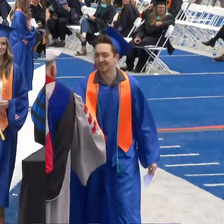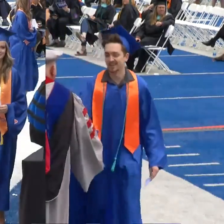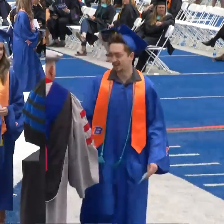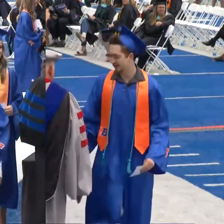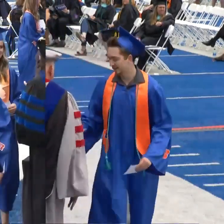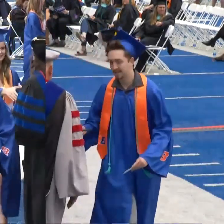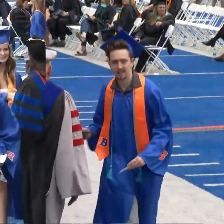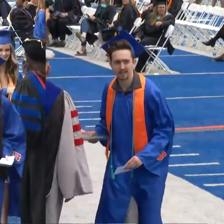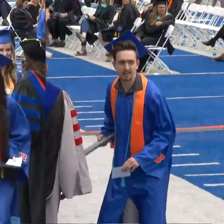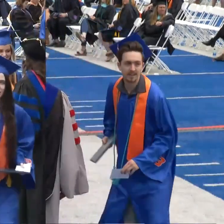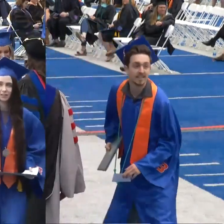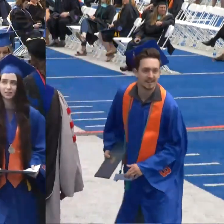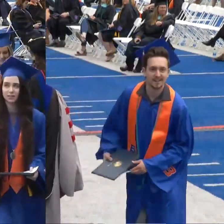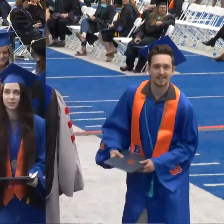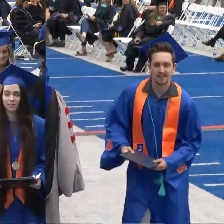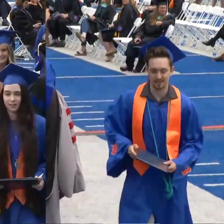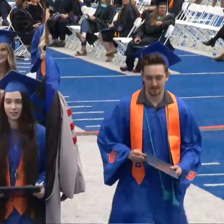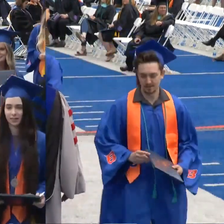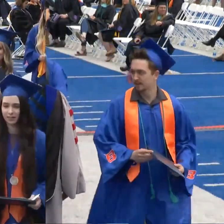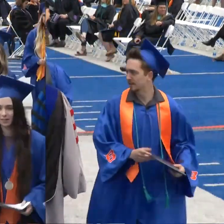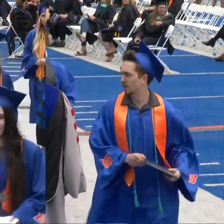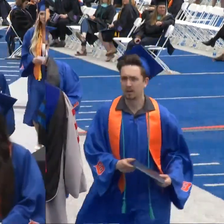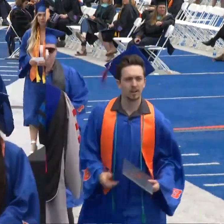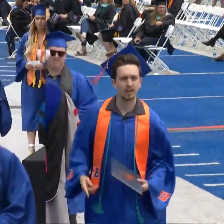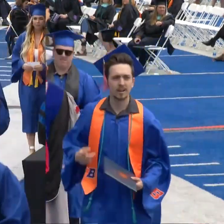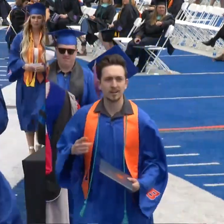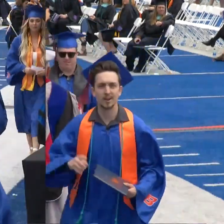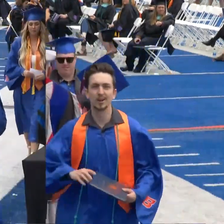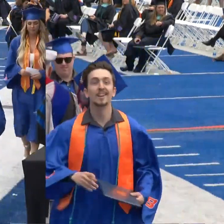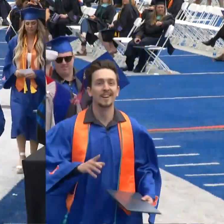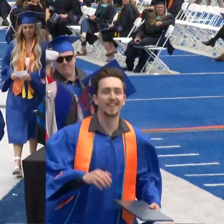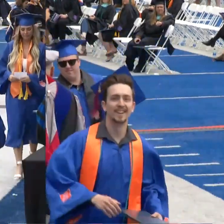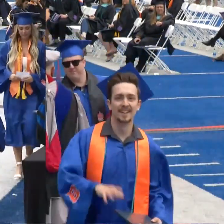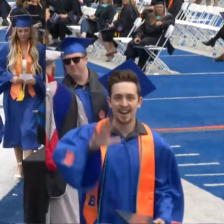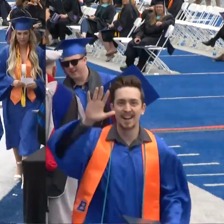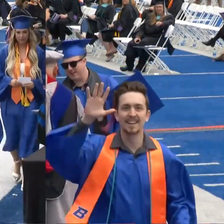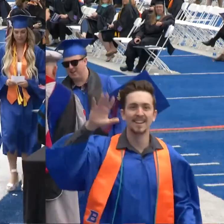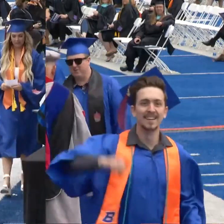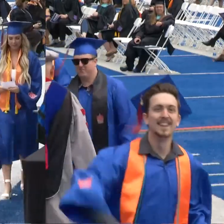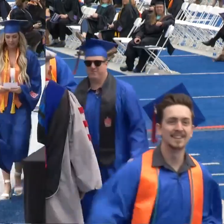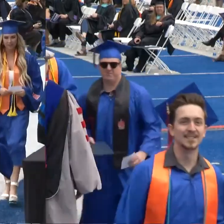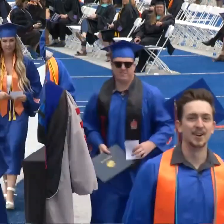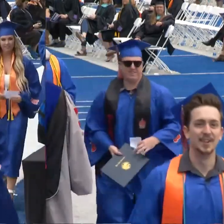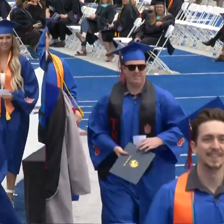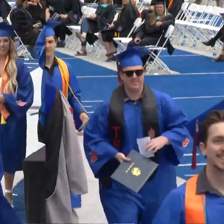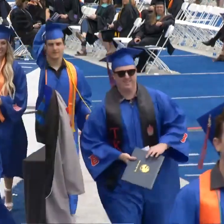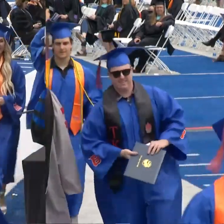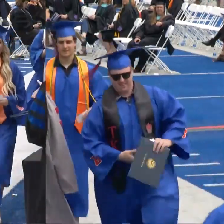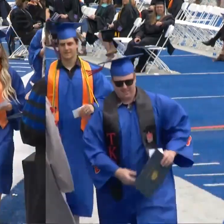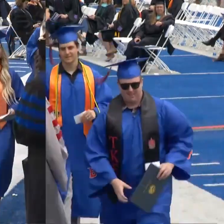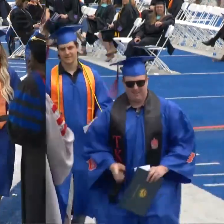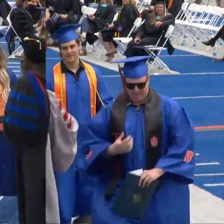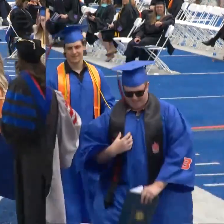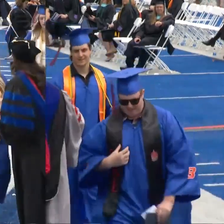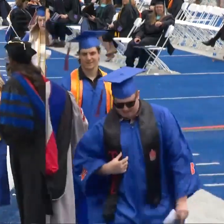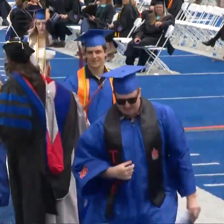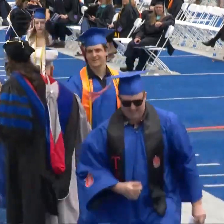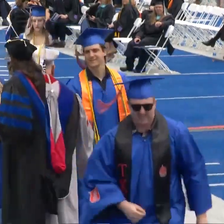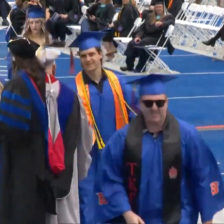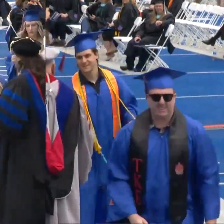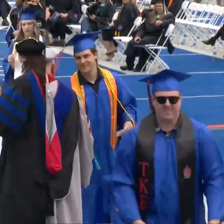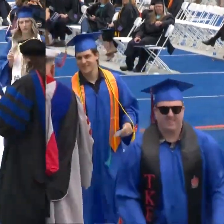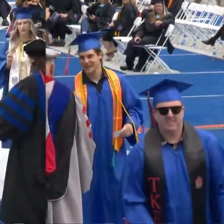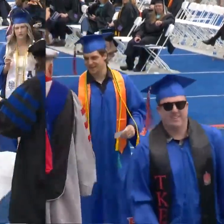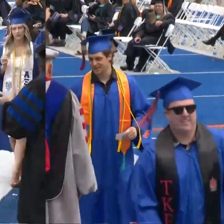Giles. Ryland Cole Donson. Cameron A. Strong. Eric James Ryan.